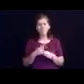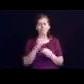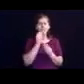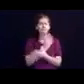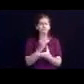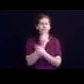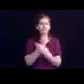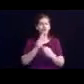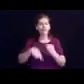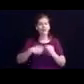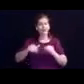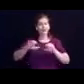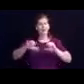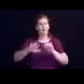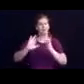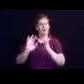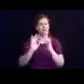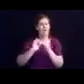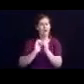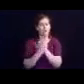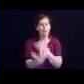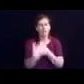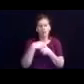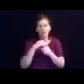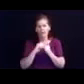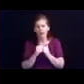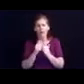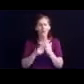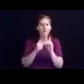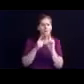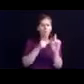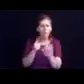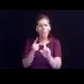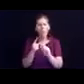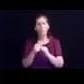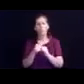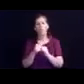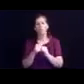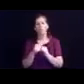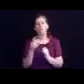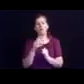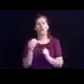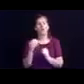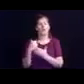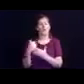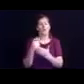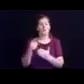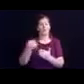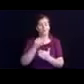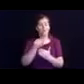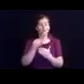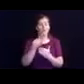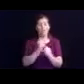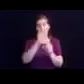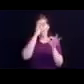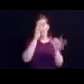the Action Network and how you can get involved in it, what its goals are, and help you make the decision